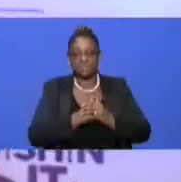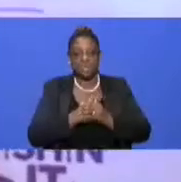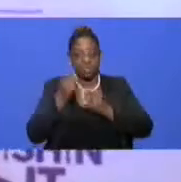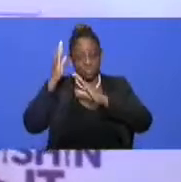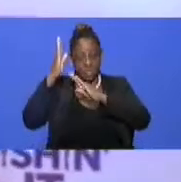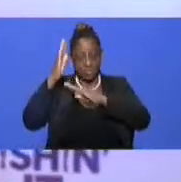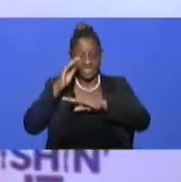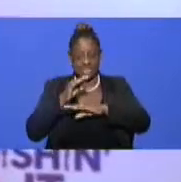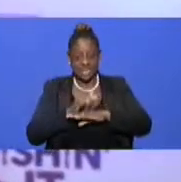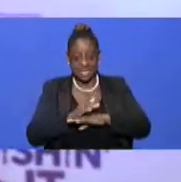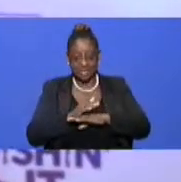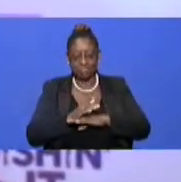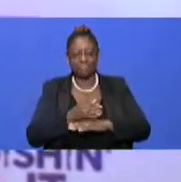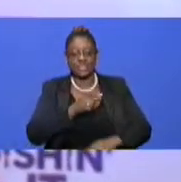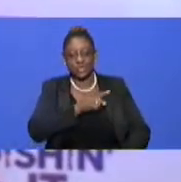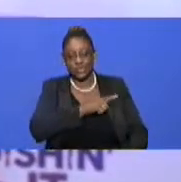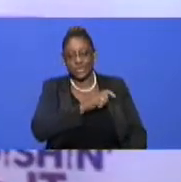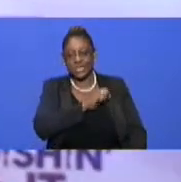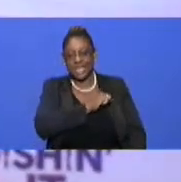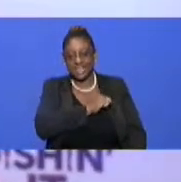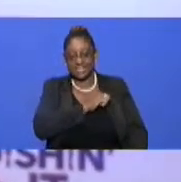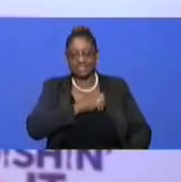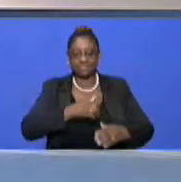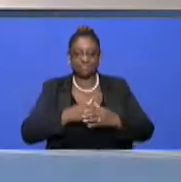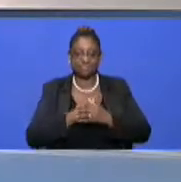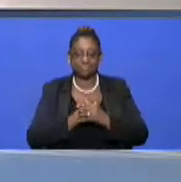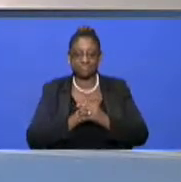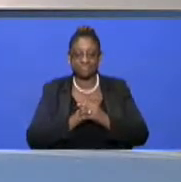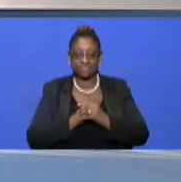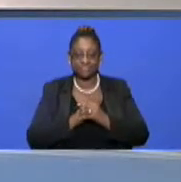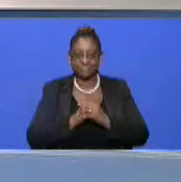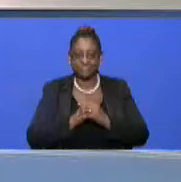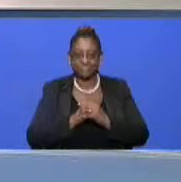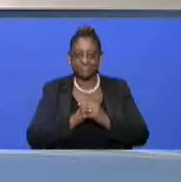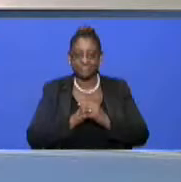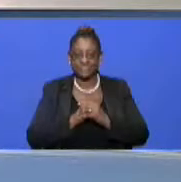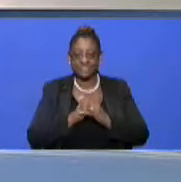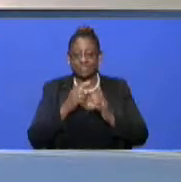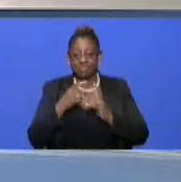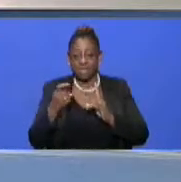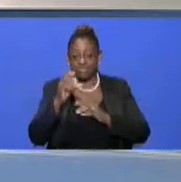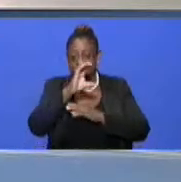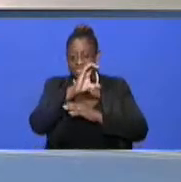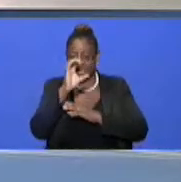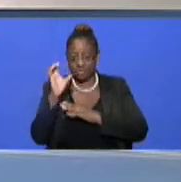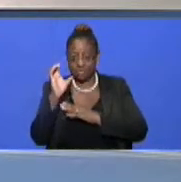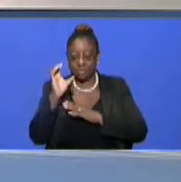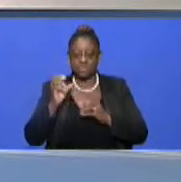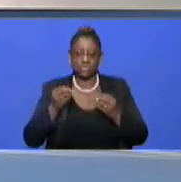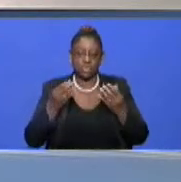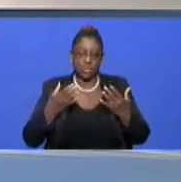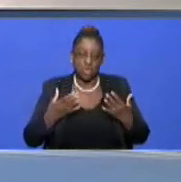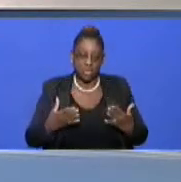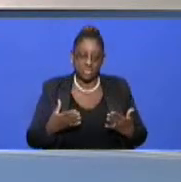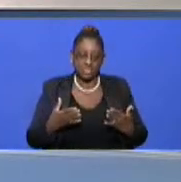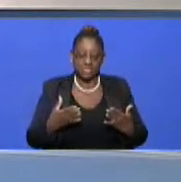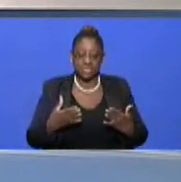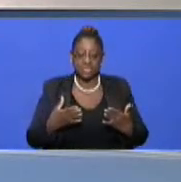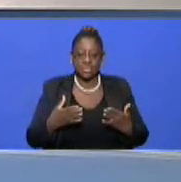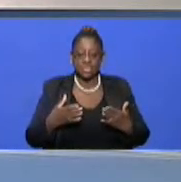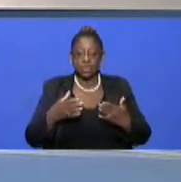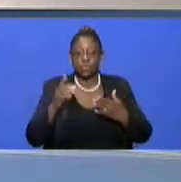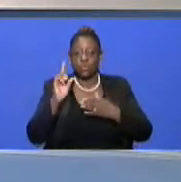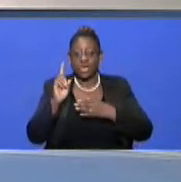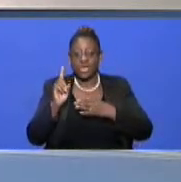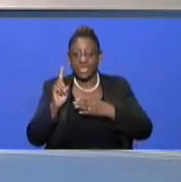Bahamas Tonight, I'm Lloyd Allen. From celebration to loss, as the ZNS TV relaunch